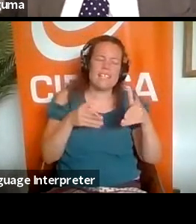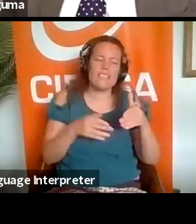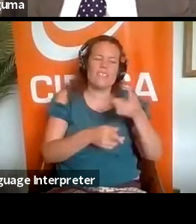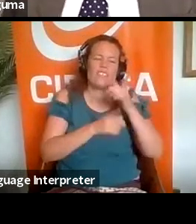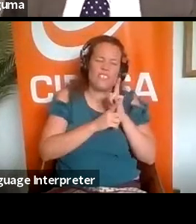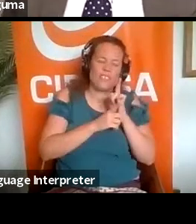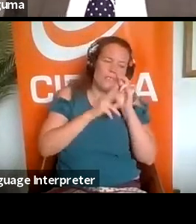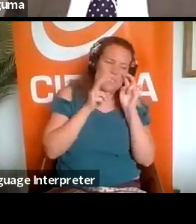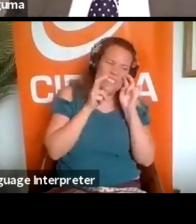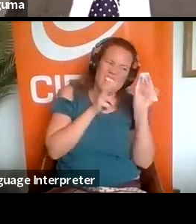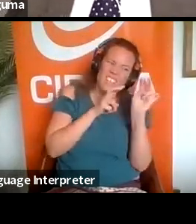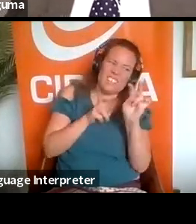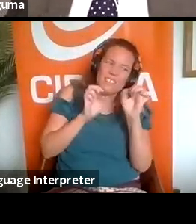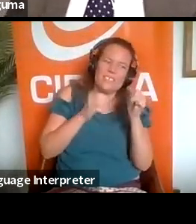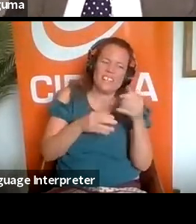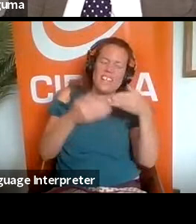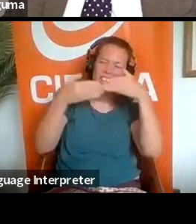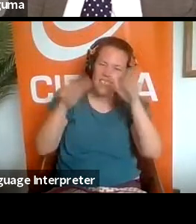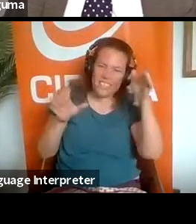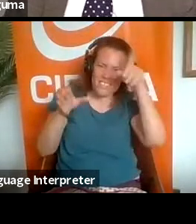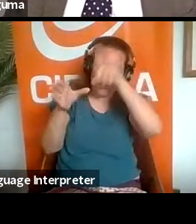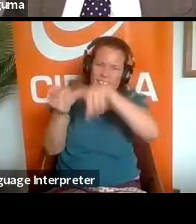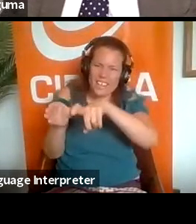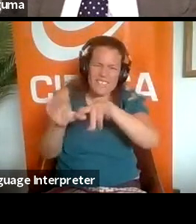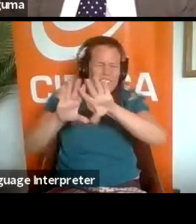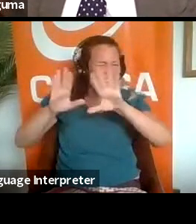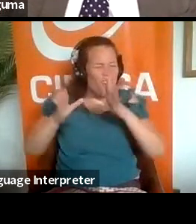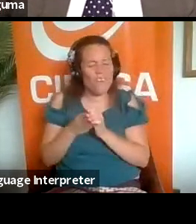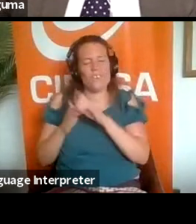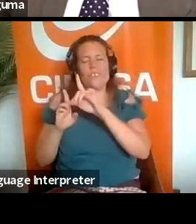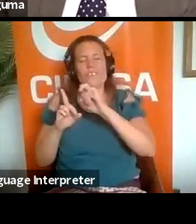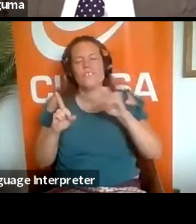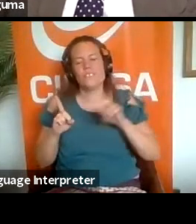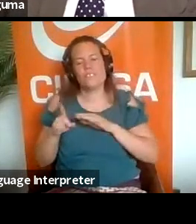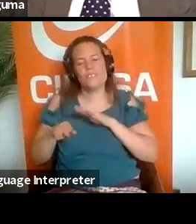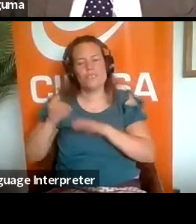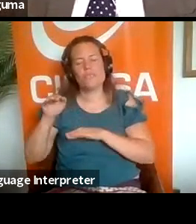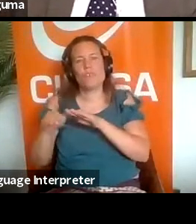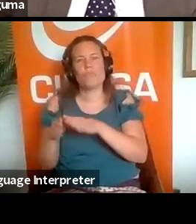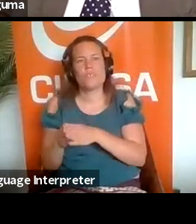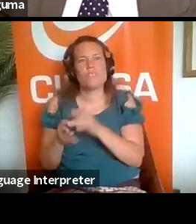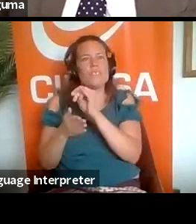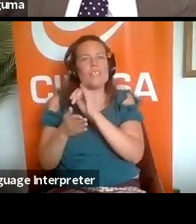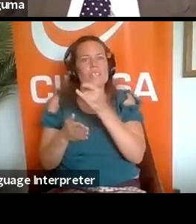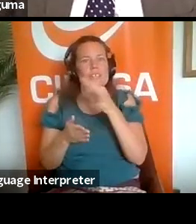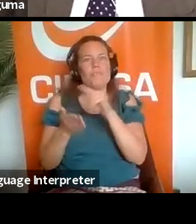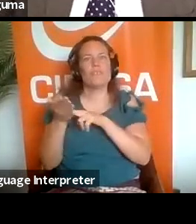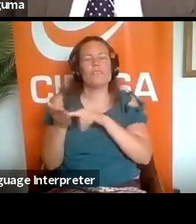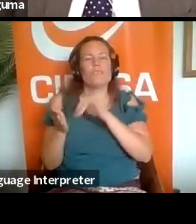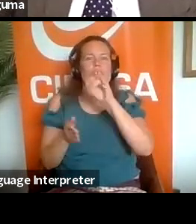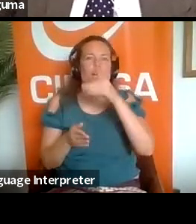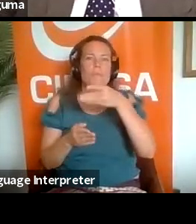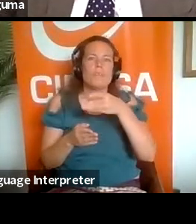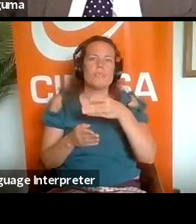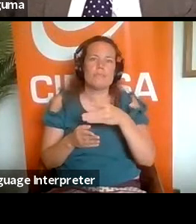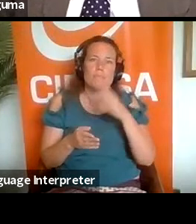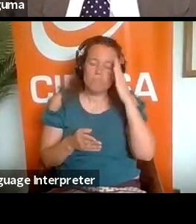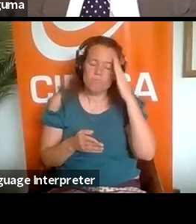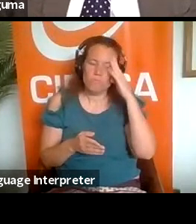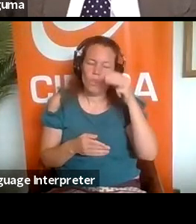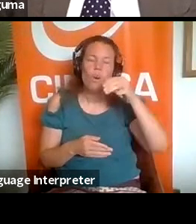access all your digital footprints if you're using the IPS addresses. In Uganda, MTN has been known for doing